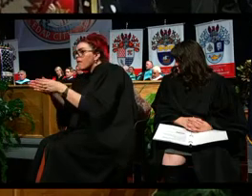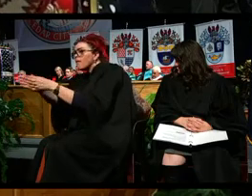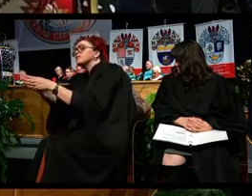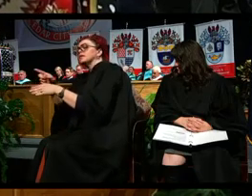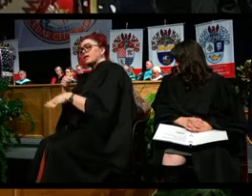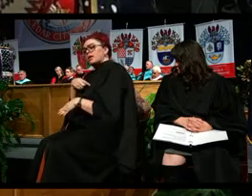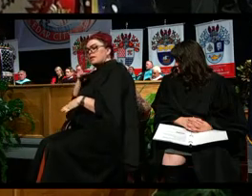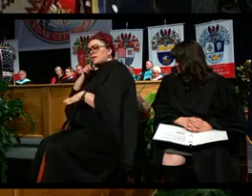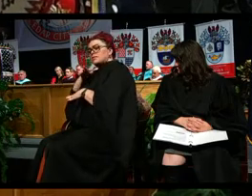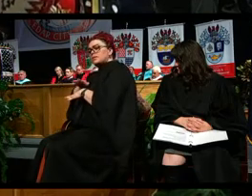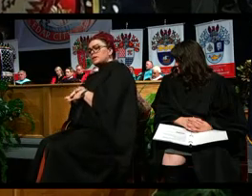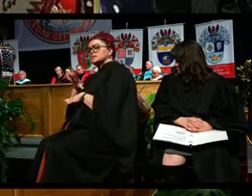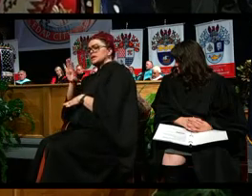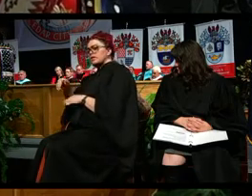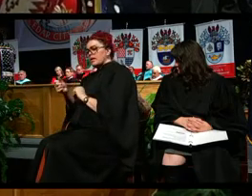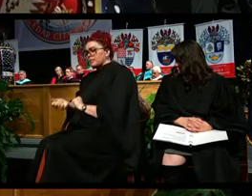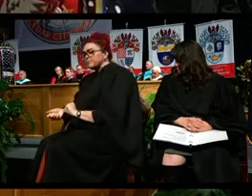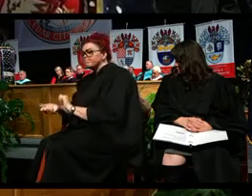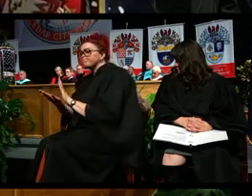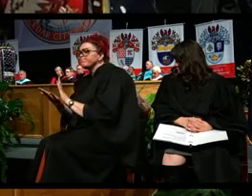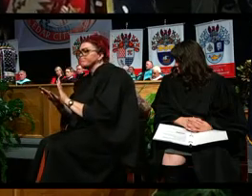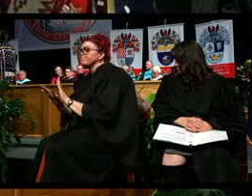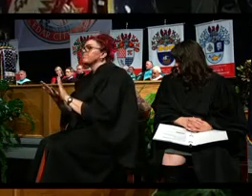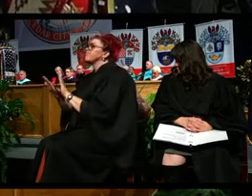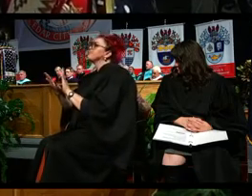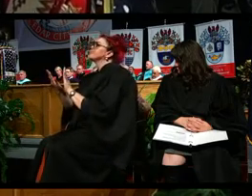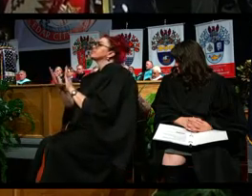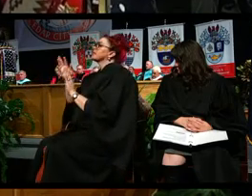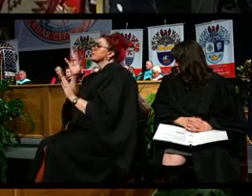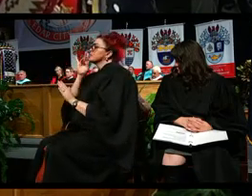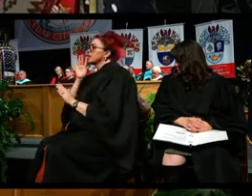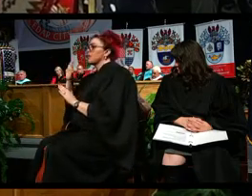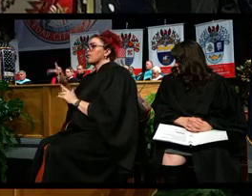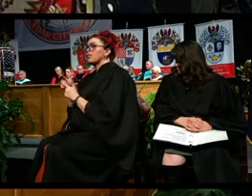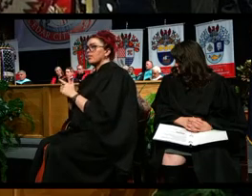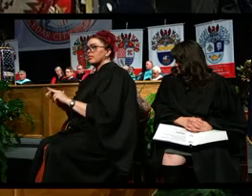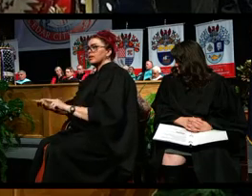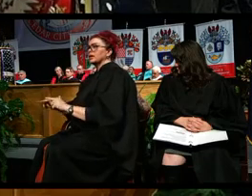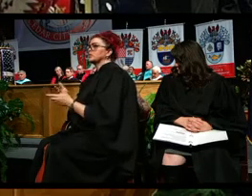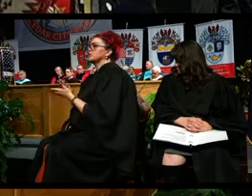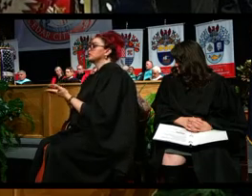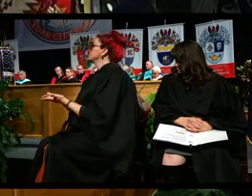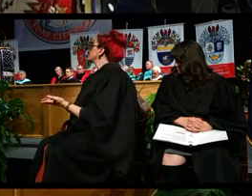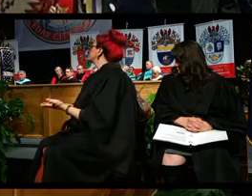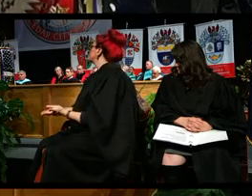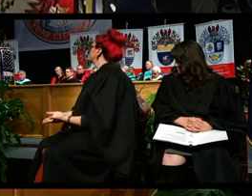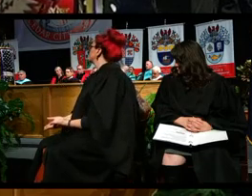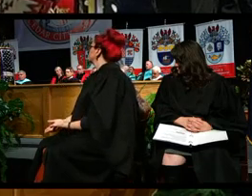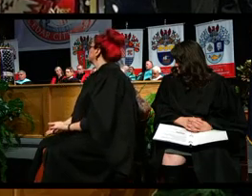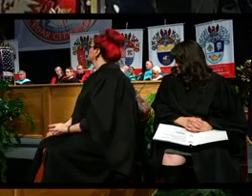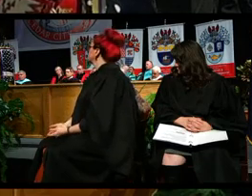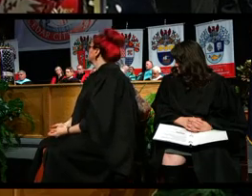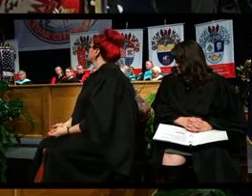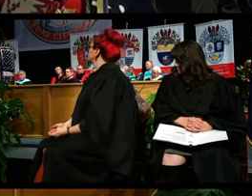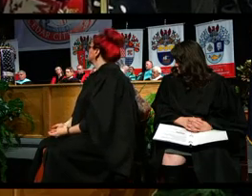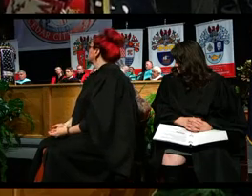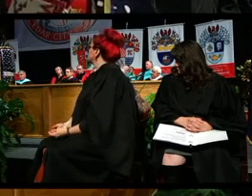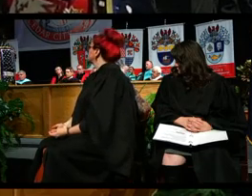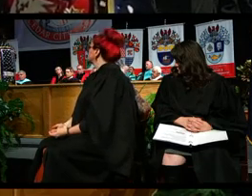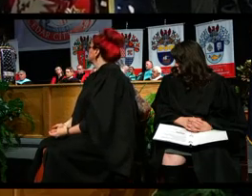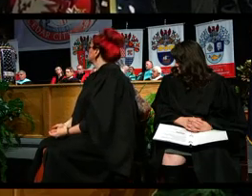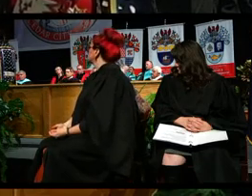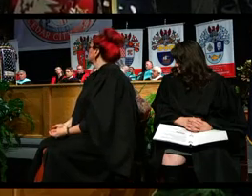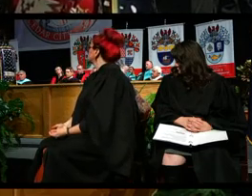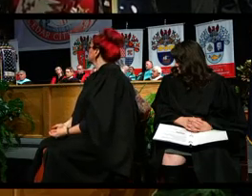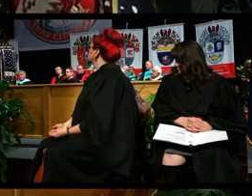that way. Moanam, Shingawa, Tupatsang, Mkhoabang, Imeakang, Ayak,